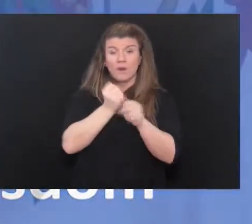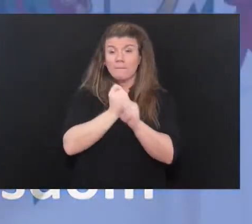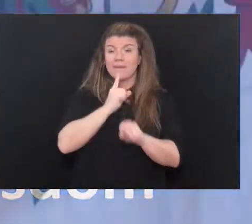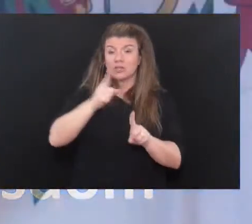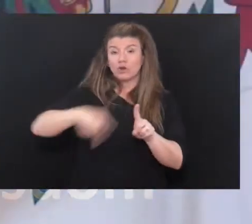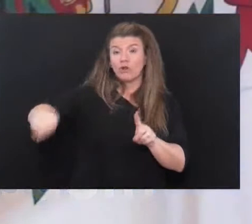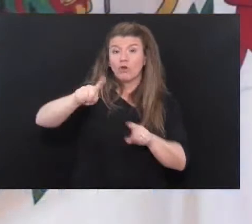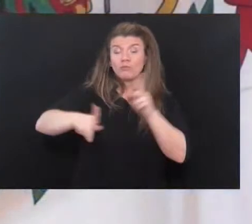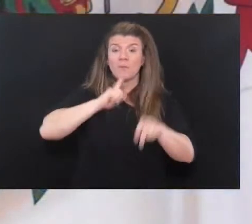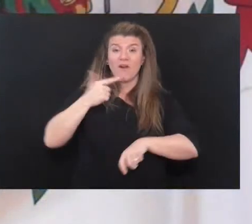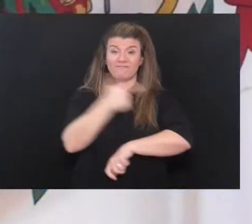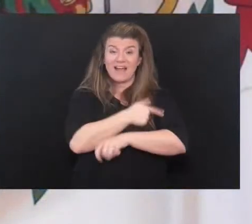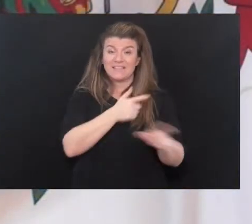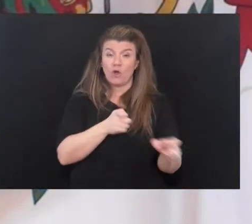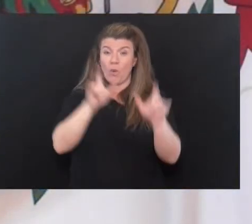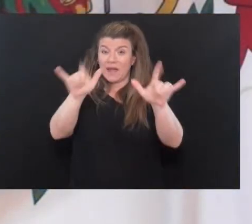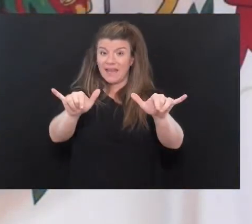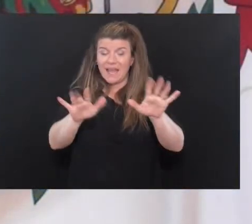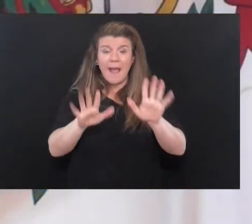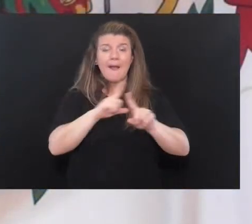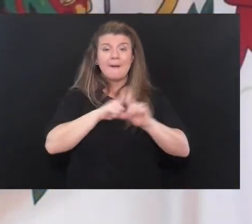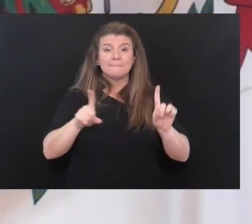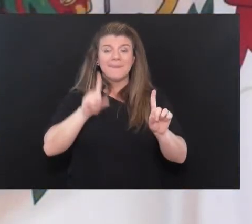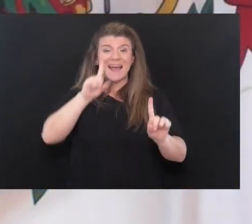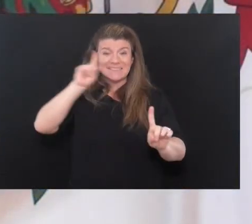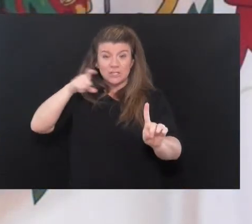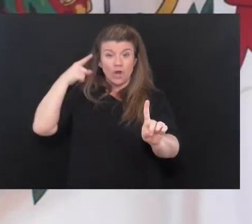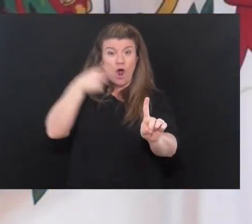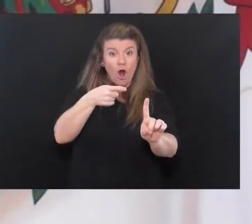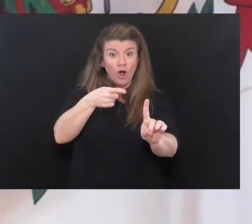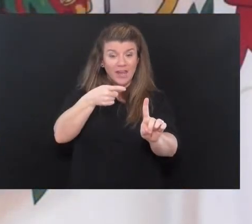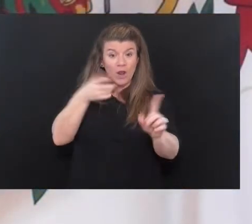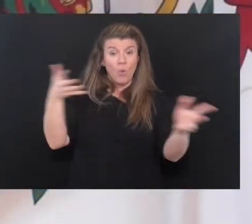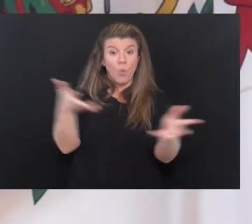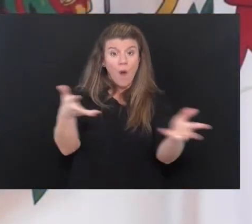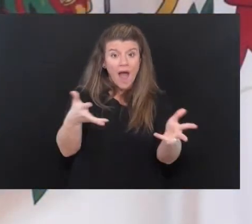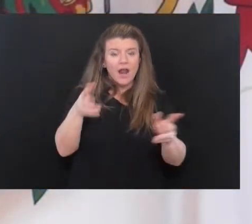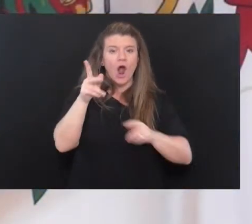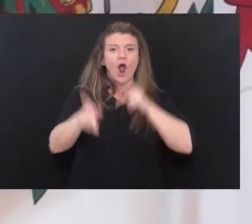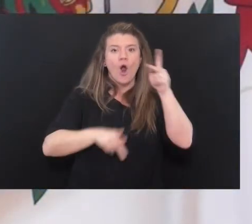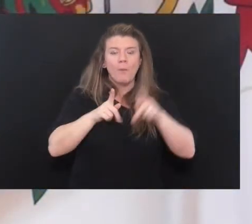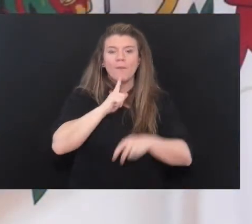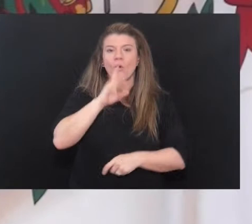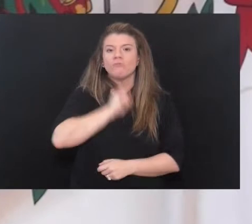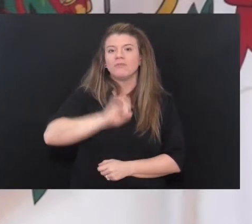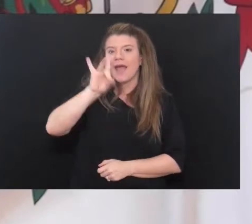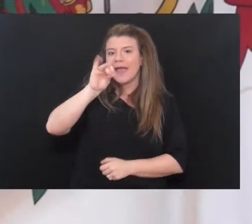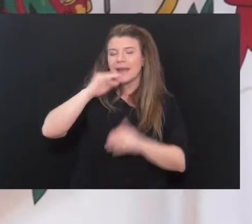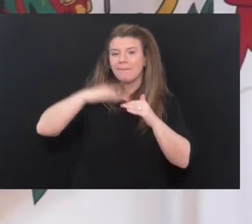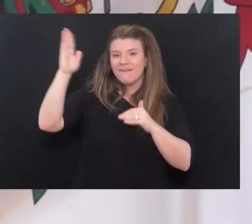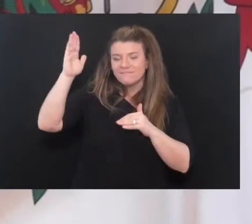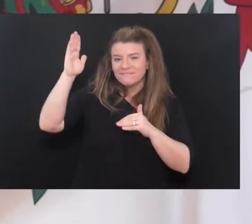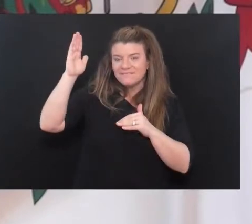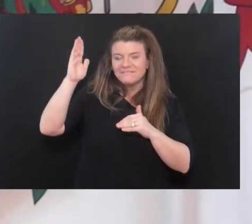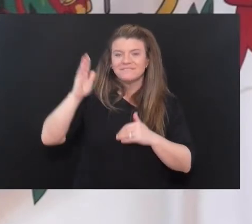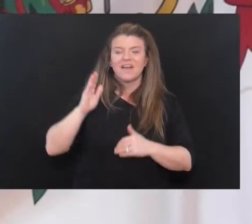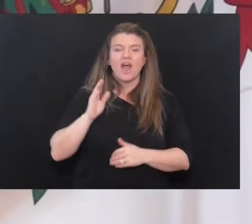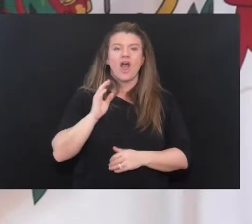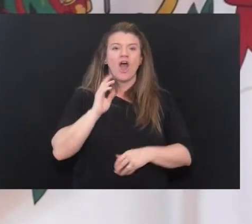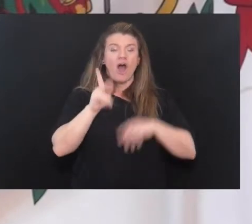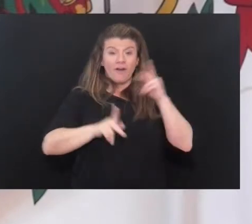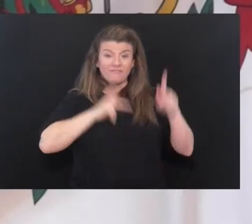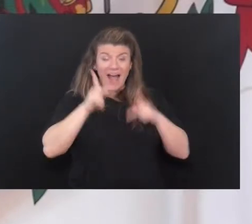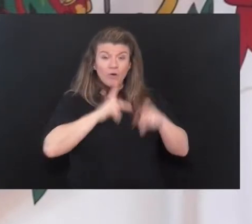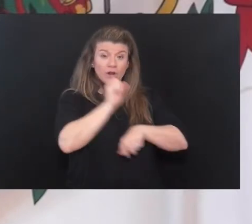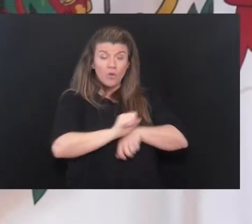vaccinated quickly. But it is absolutely targeted at our people that are 80 and above, and our faculty and